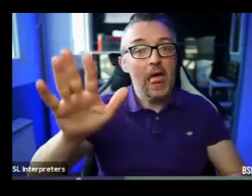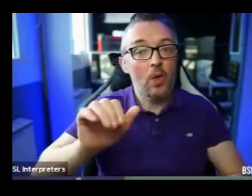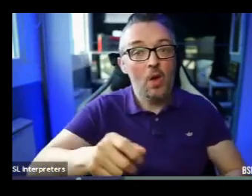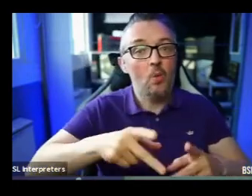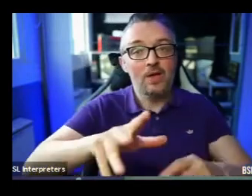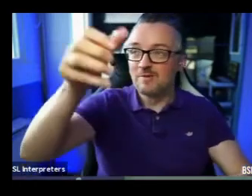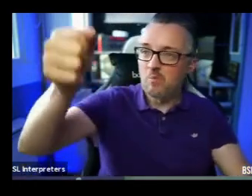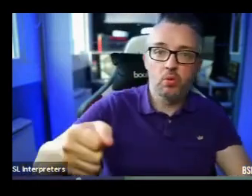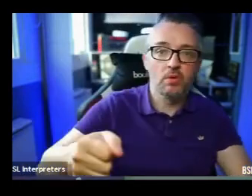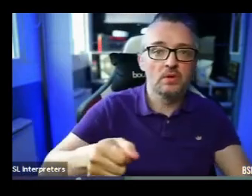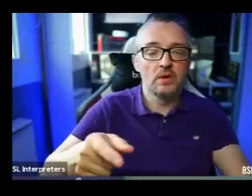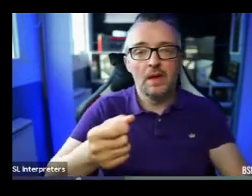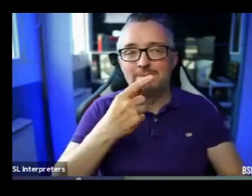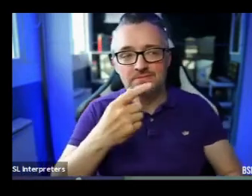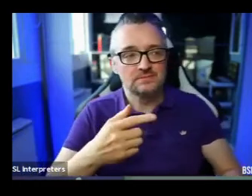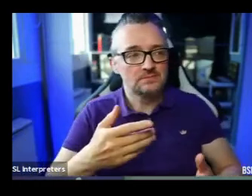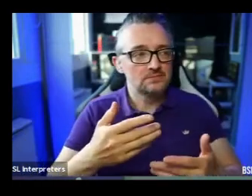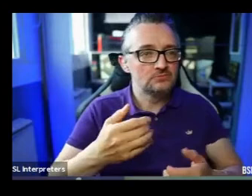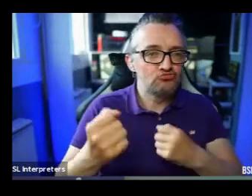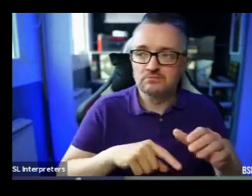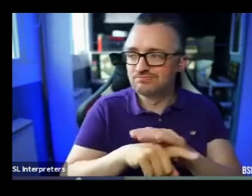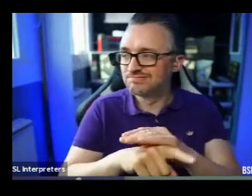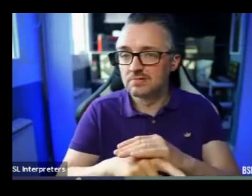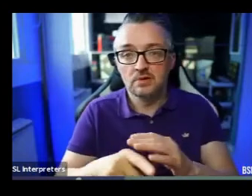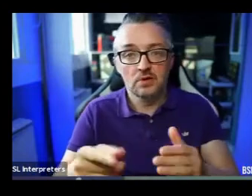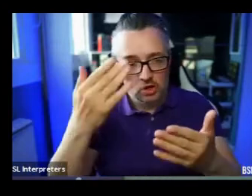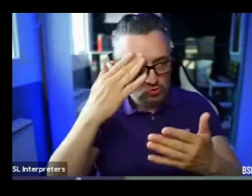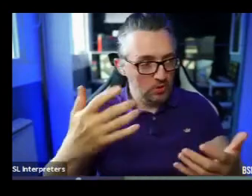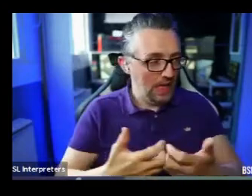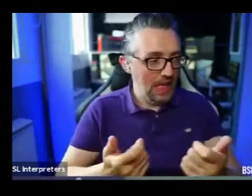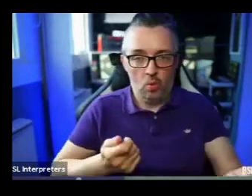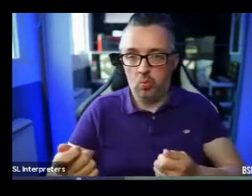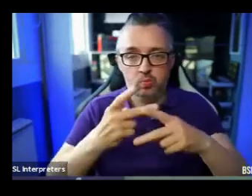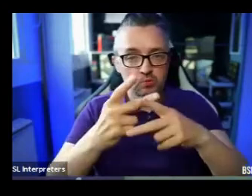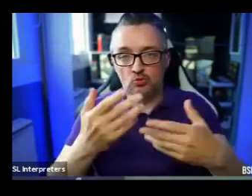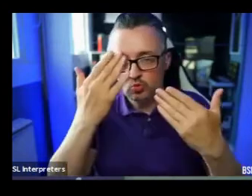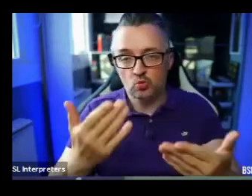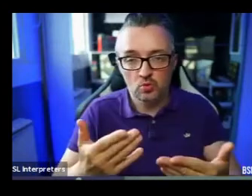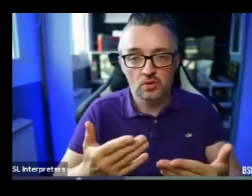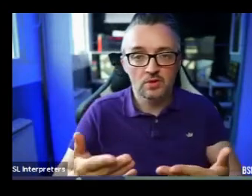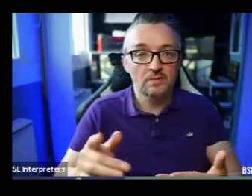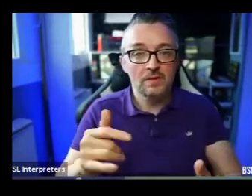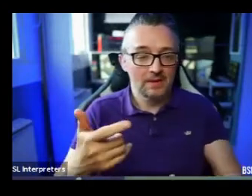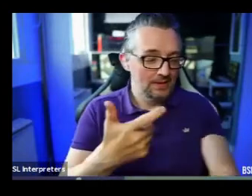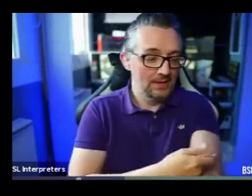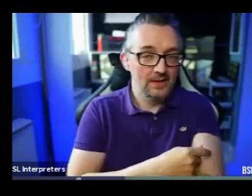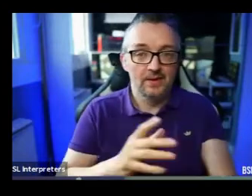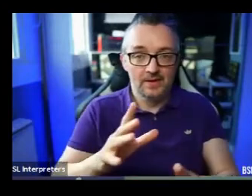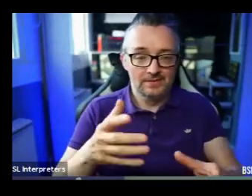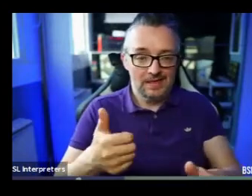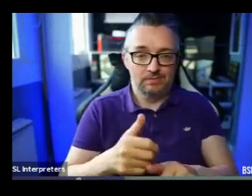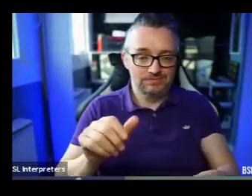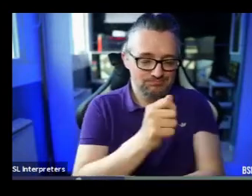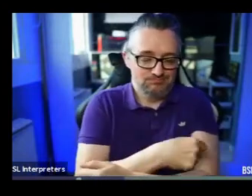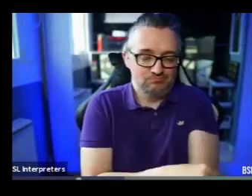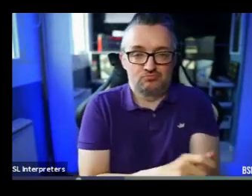that's how she says hi, or she struggled with meds, or she ran, they wouldn't have known how to take care of her. They likely would have